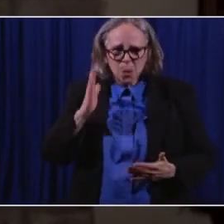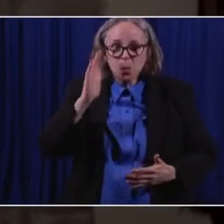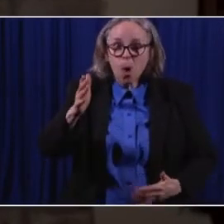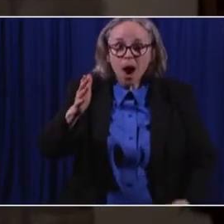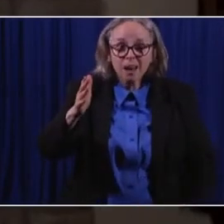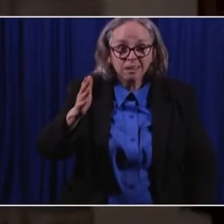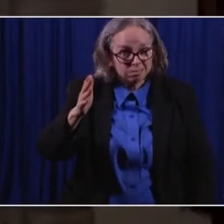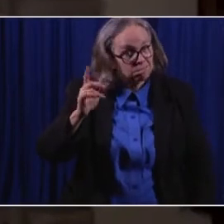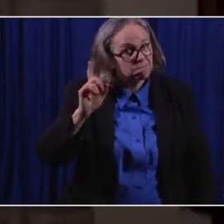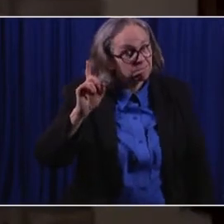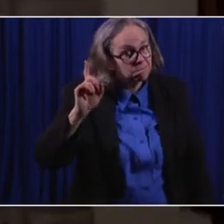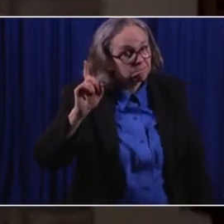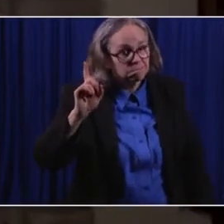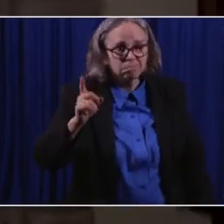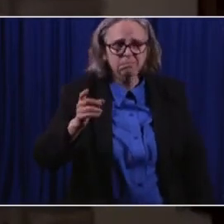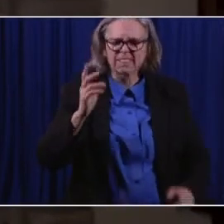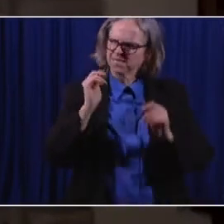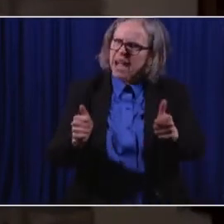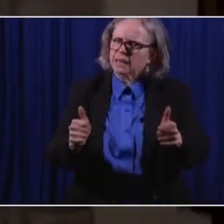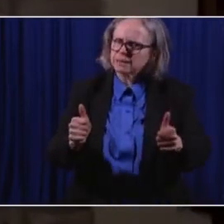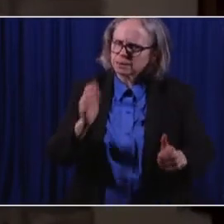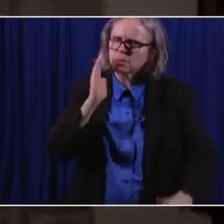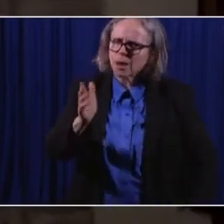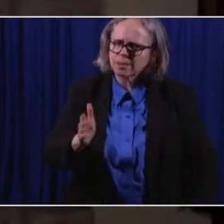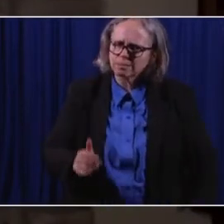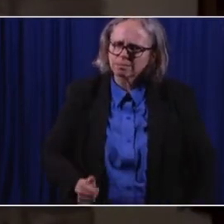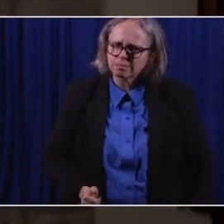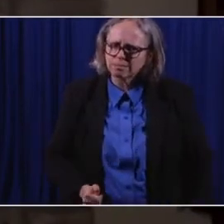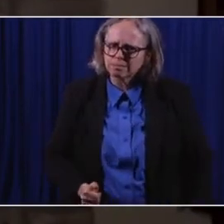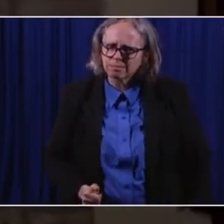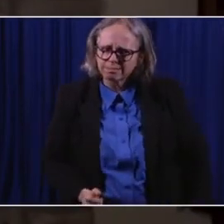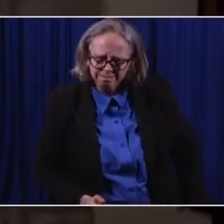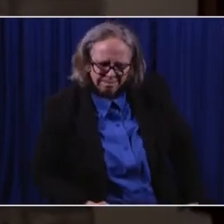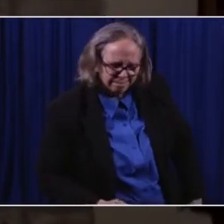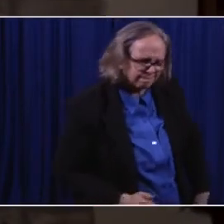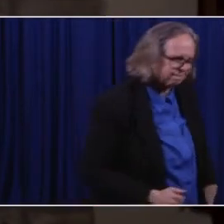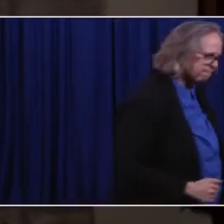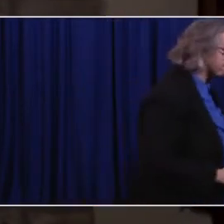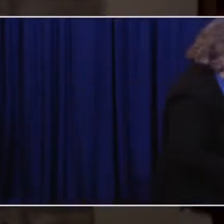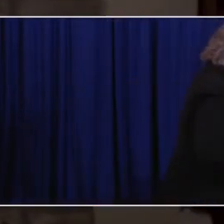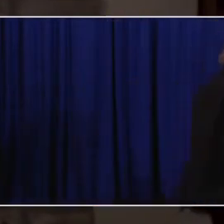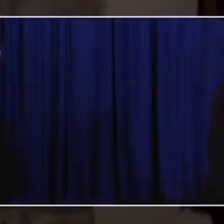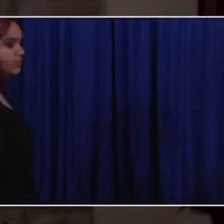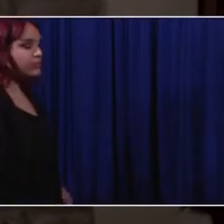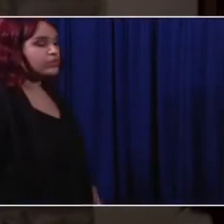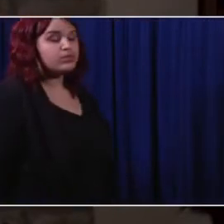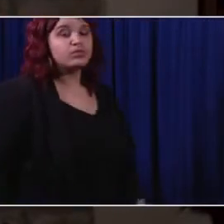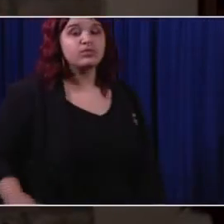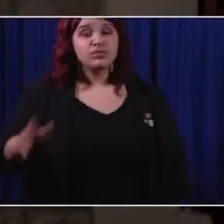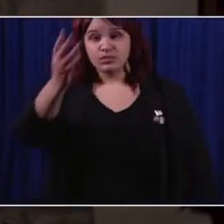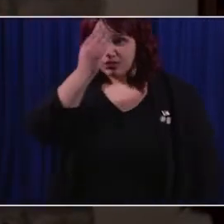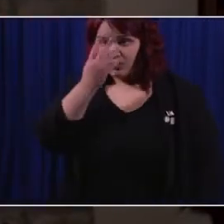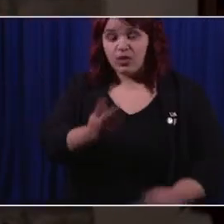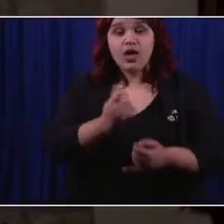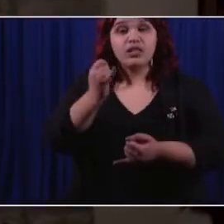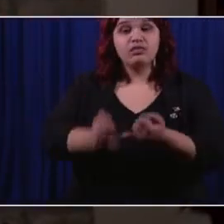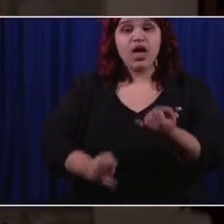it, and we're going to speed it up. Governor, next question is the last question for today, and it belongs to Rick Ruan of the Columbus